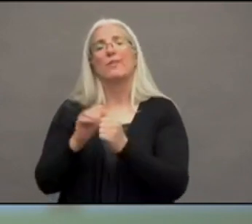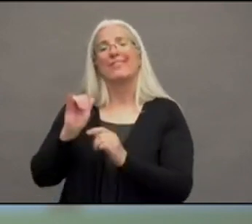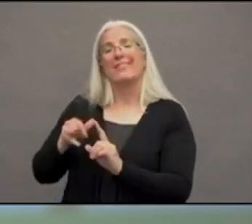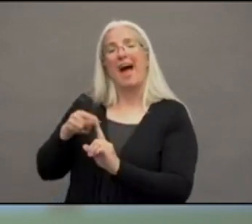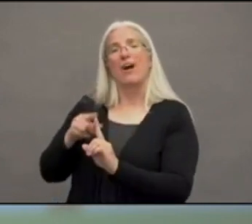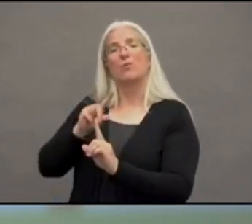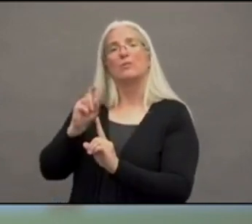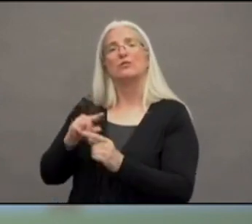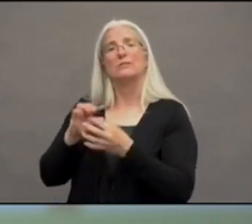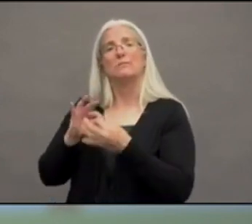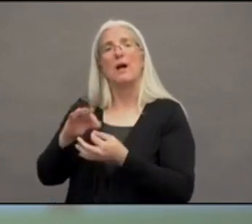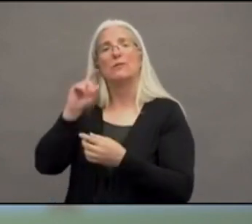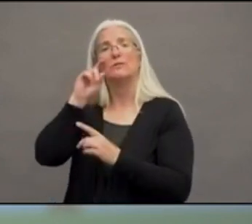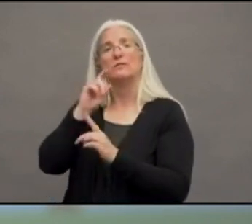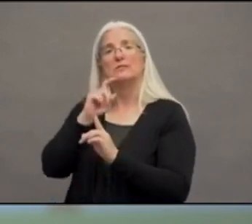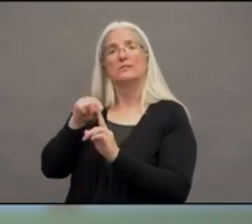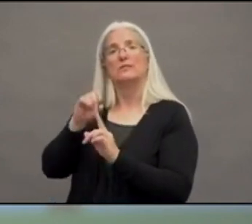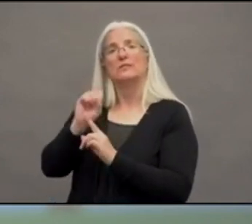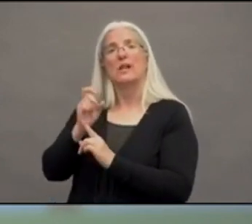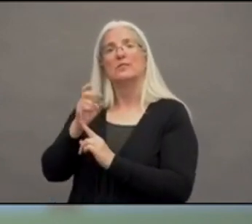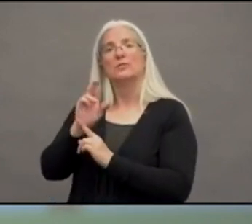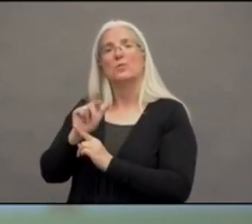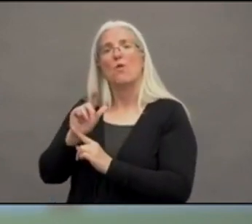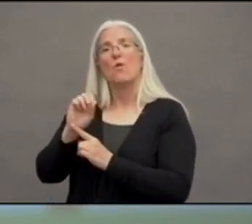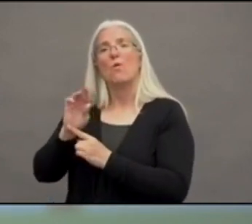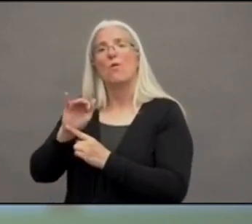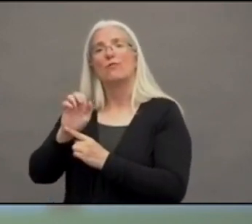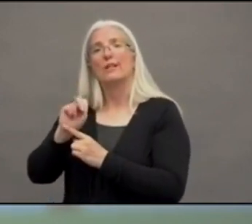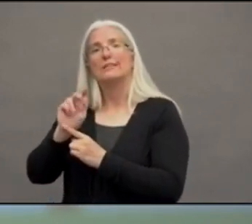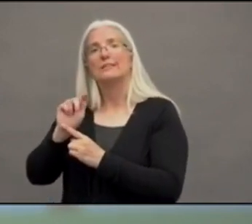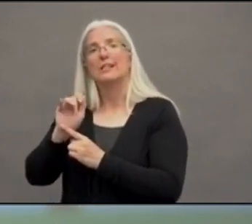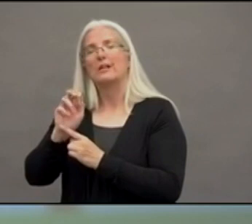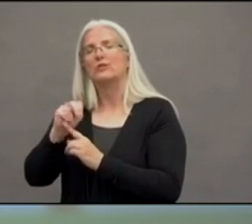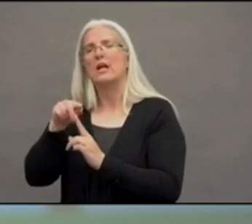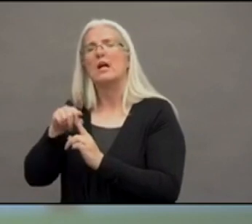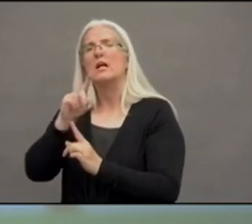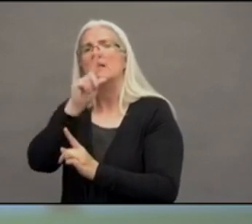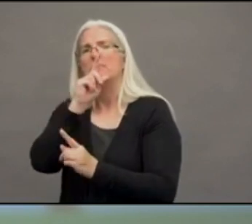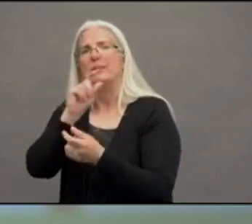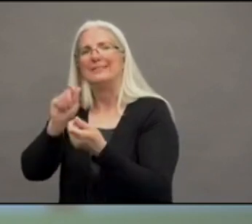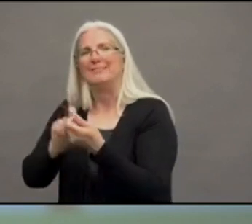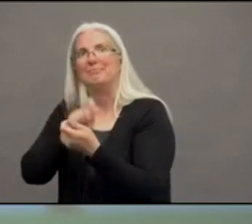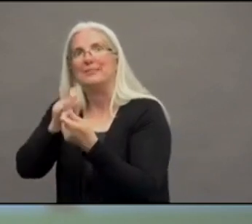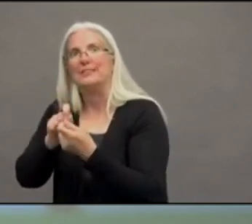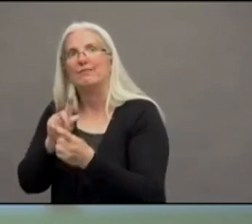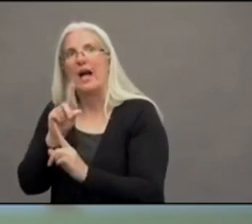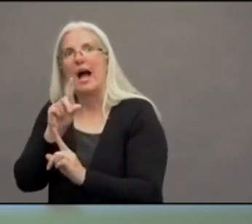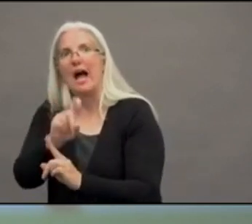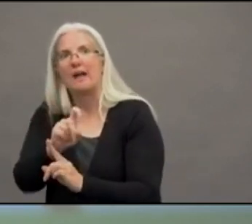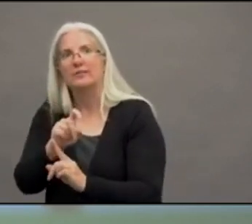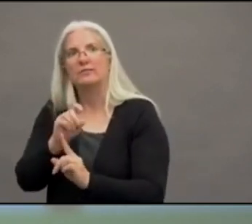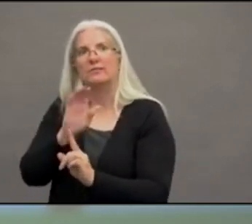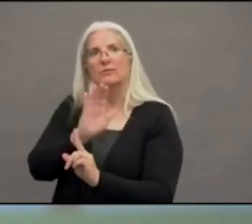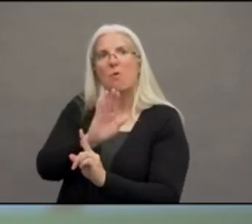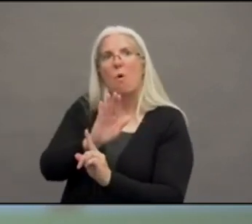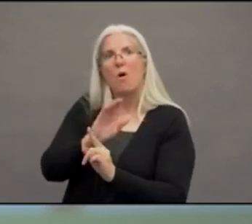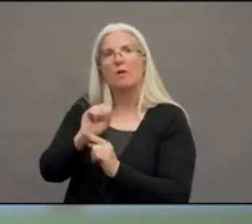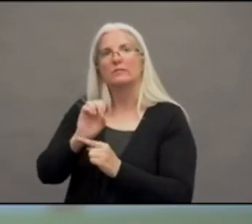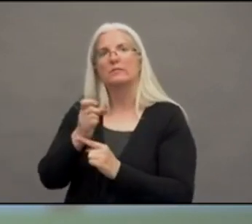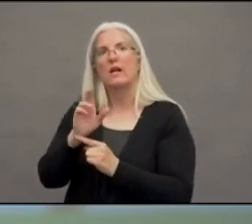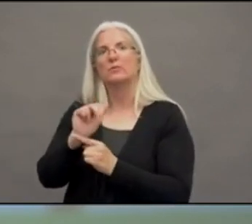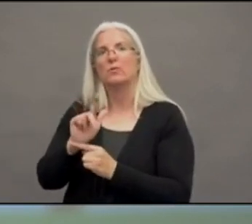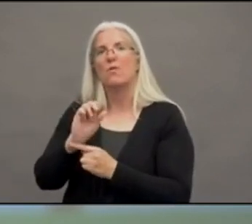no question about that on the form, but for the first time in history, when you mark how you're related to the folks